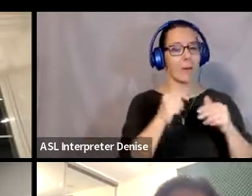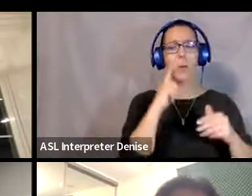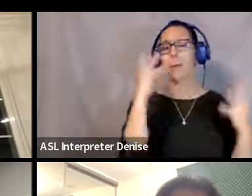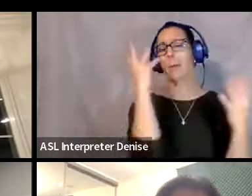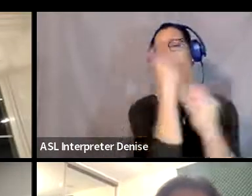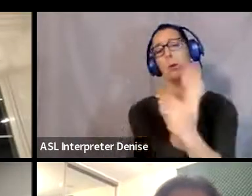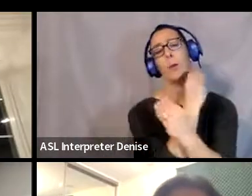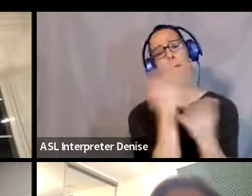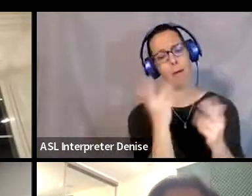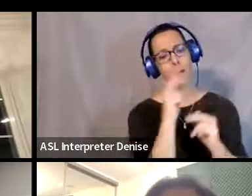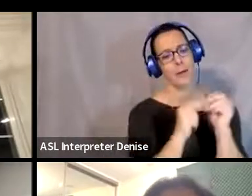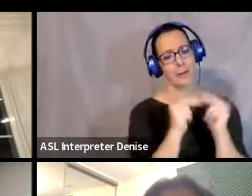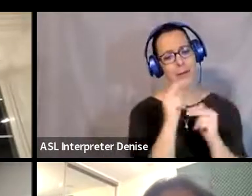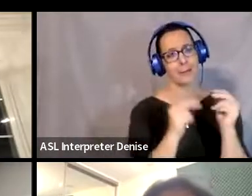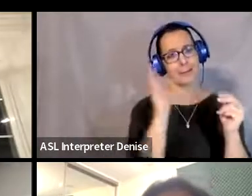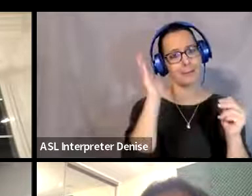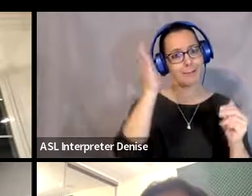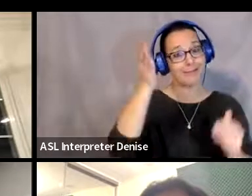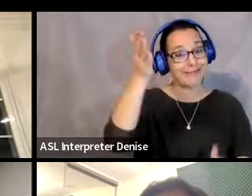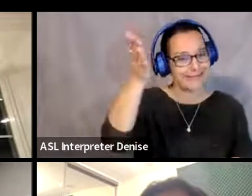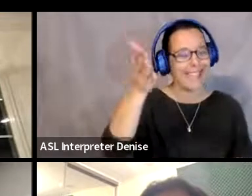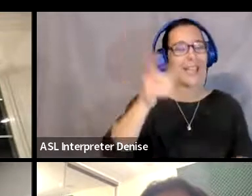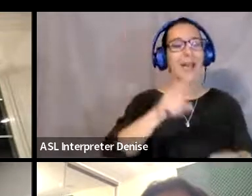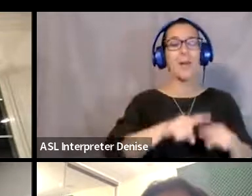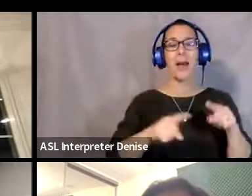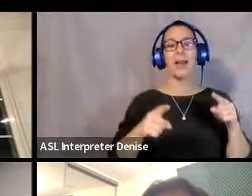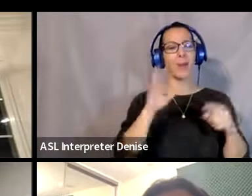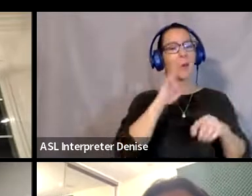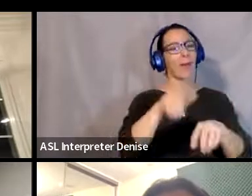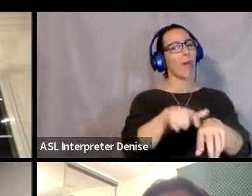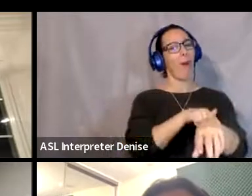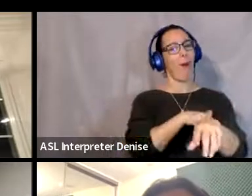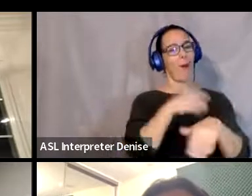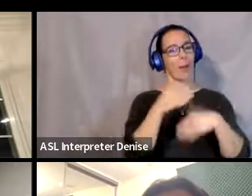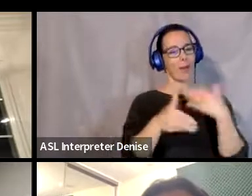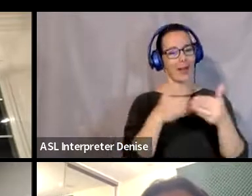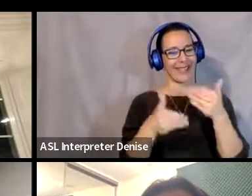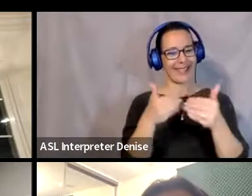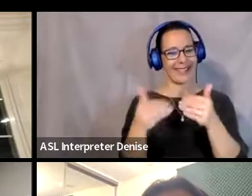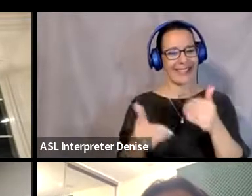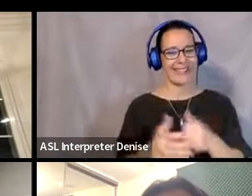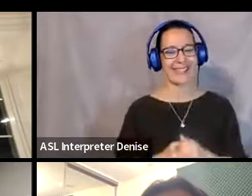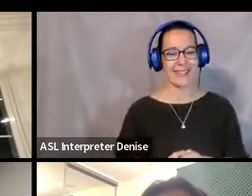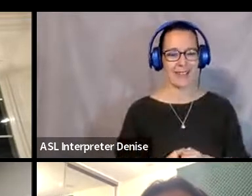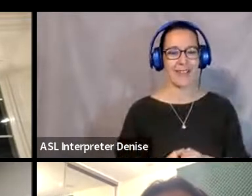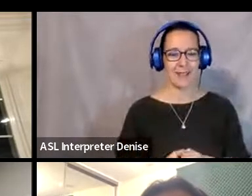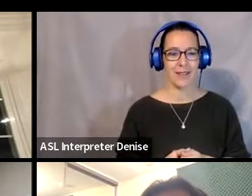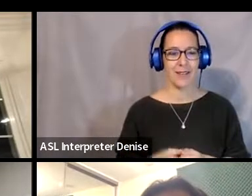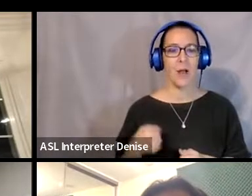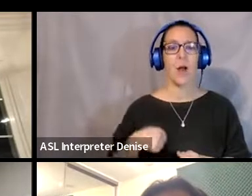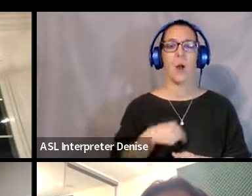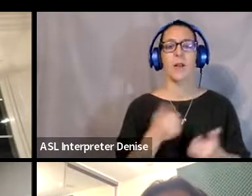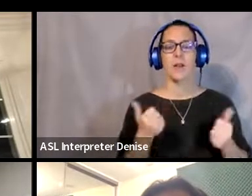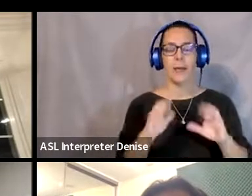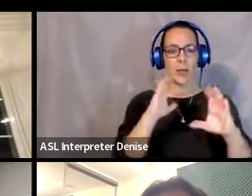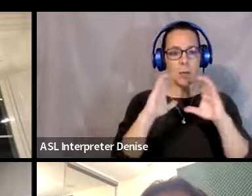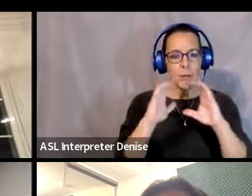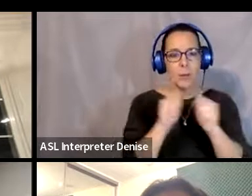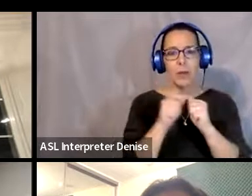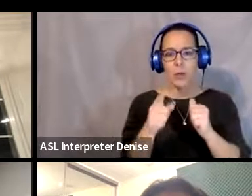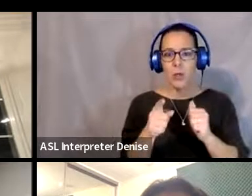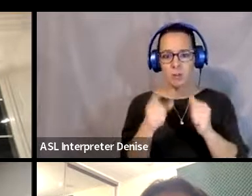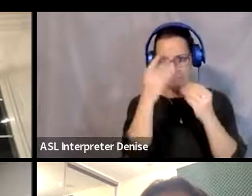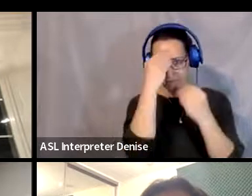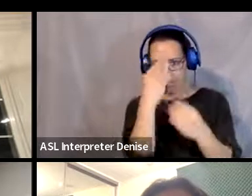site eventually, but it is going to be a long process. And so we are going to try to communicate with you along the way of